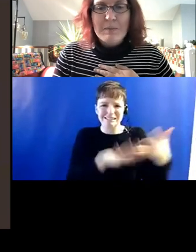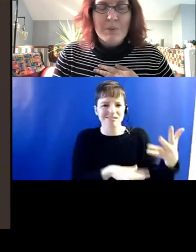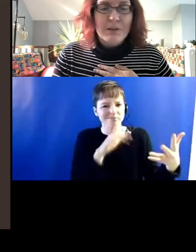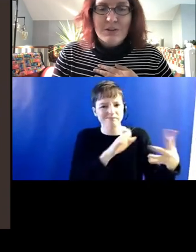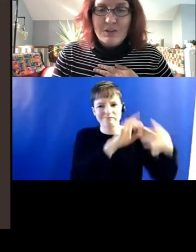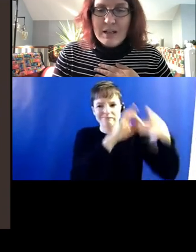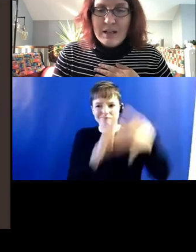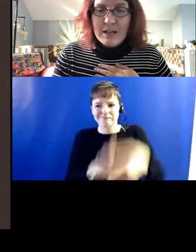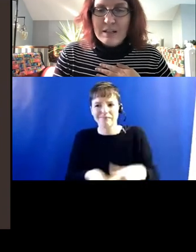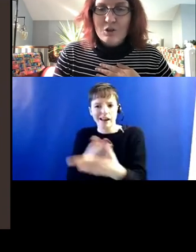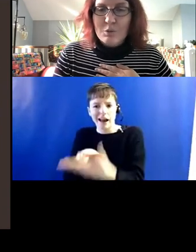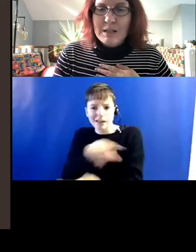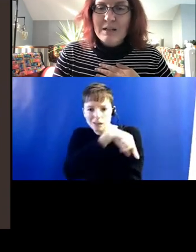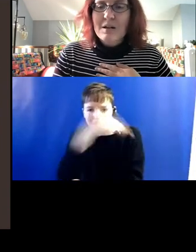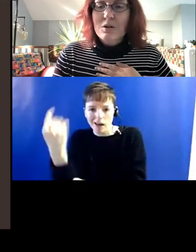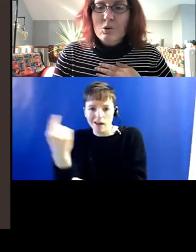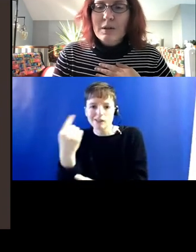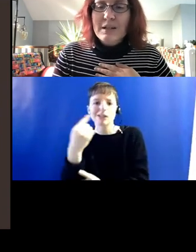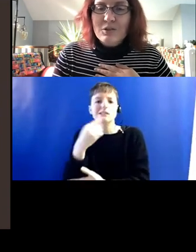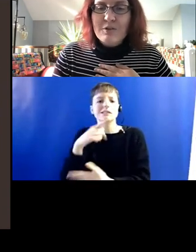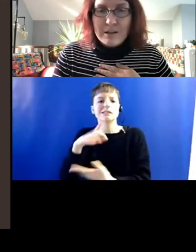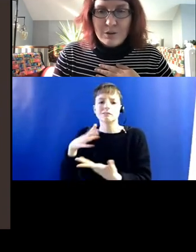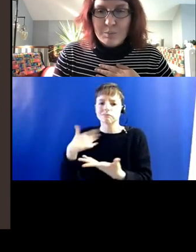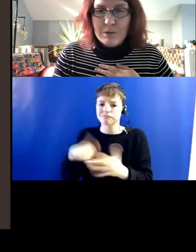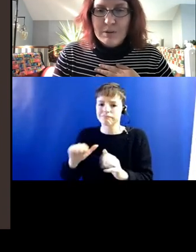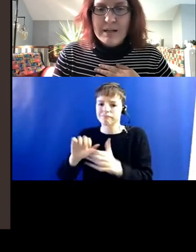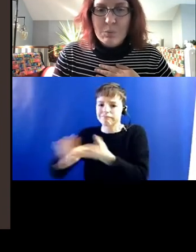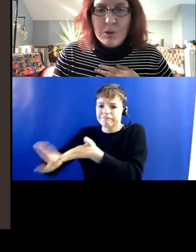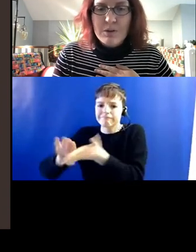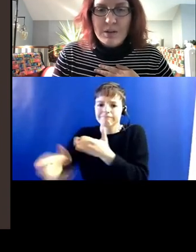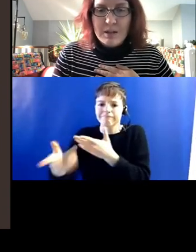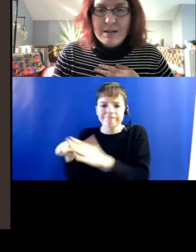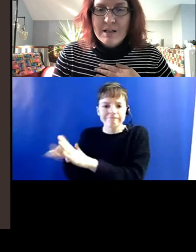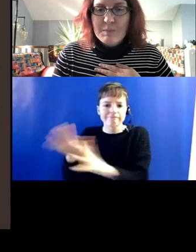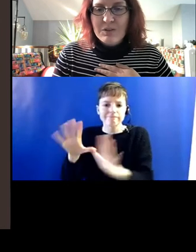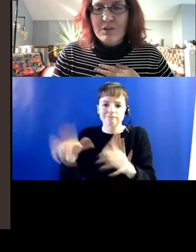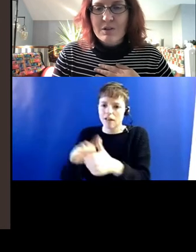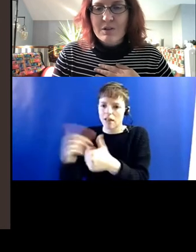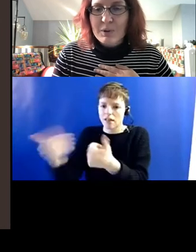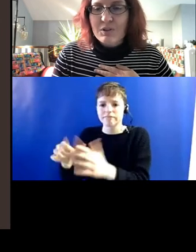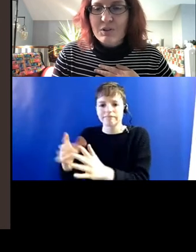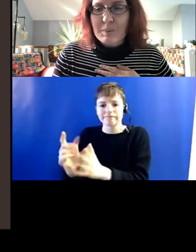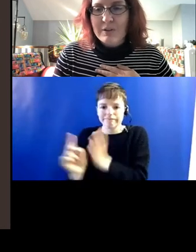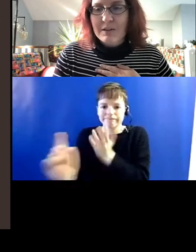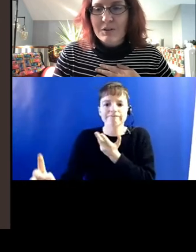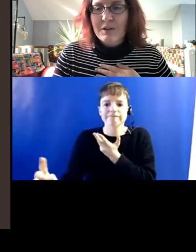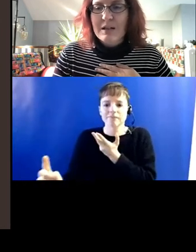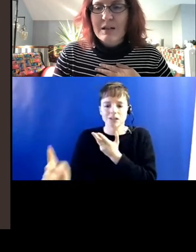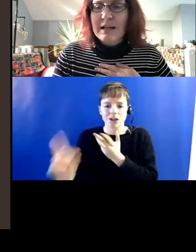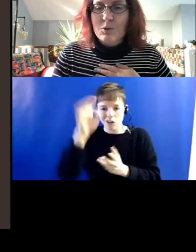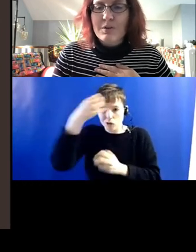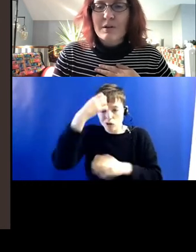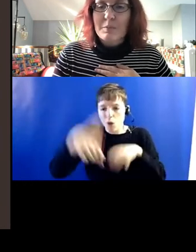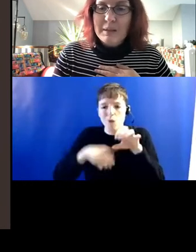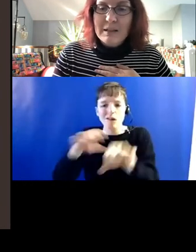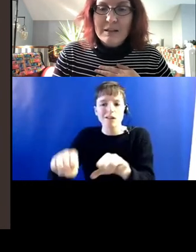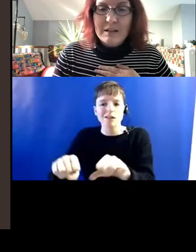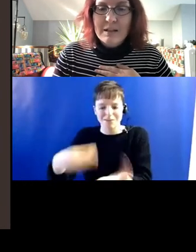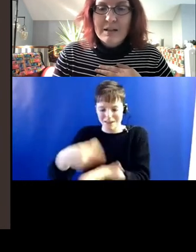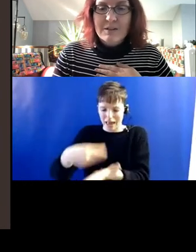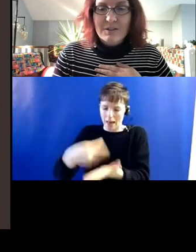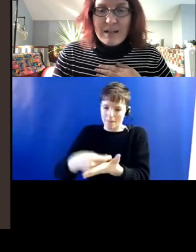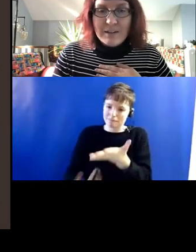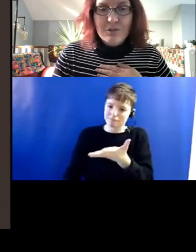leads to people in society determining who is valuable and worthy based on a person's appearance and or their